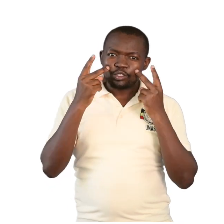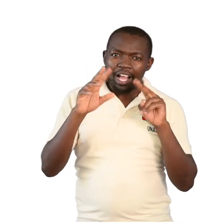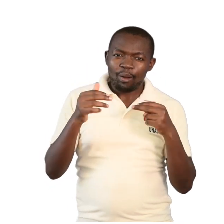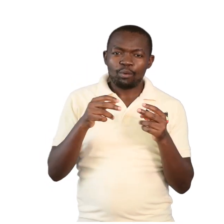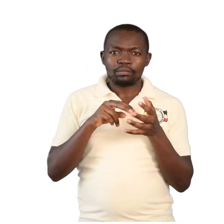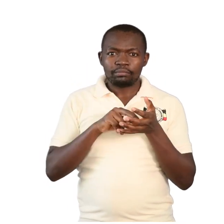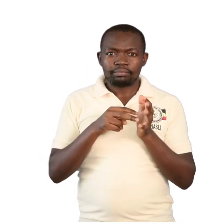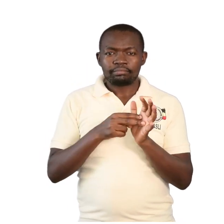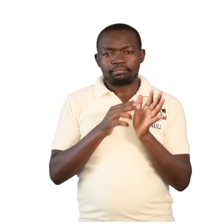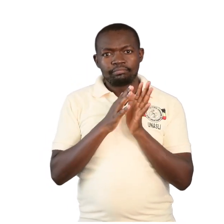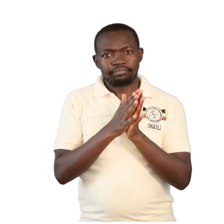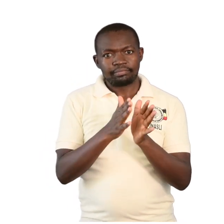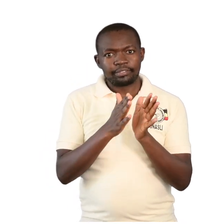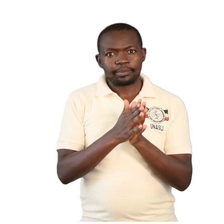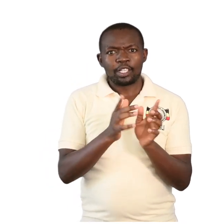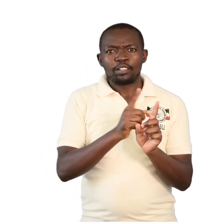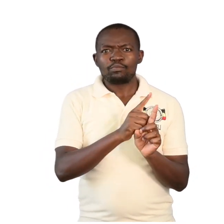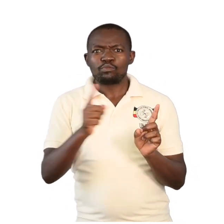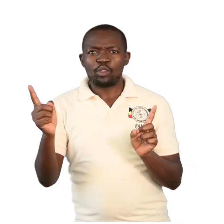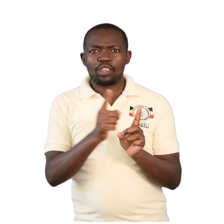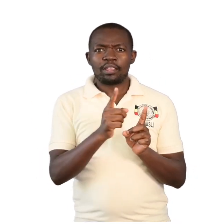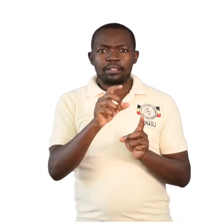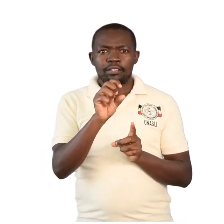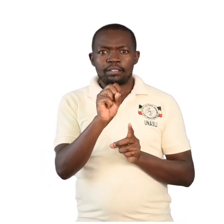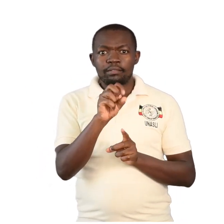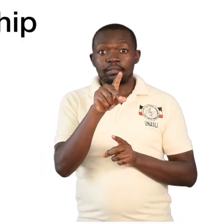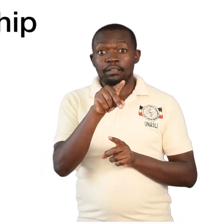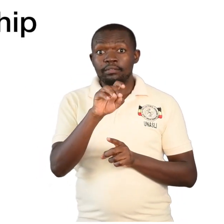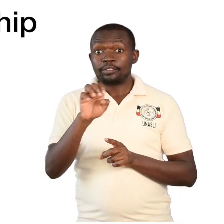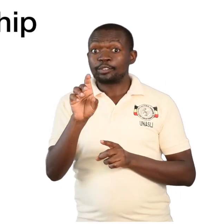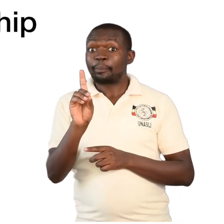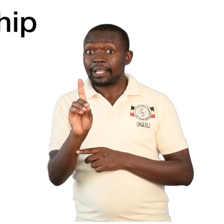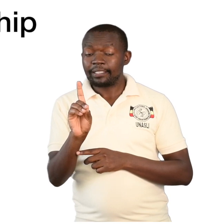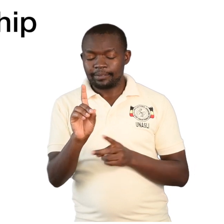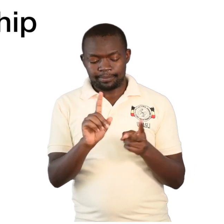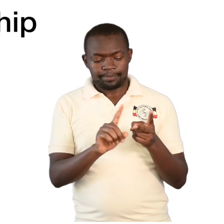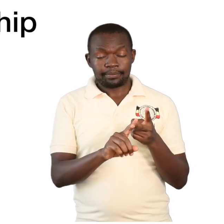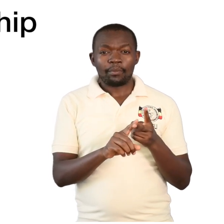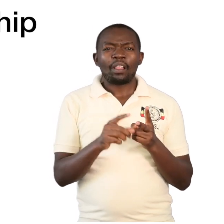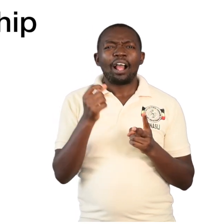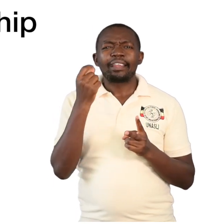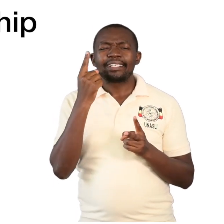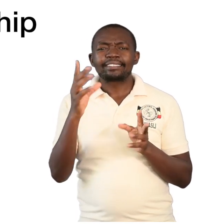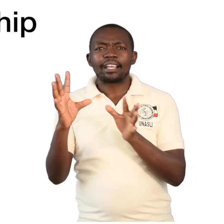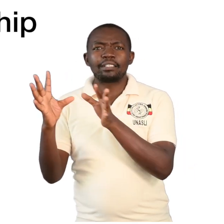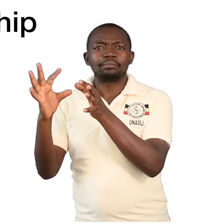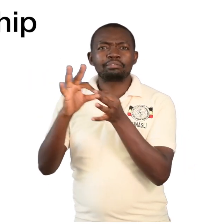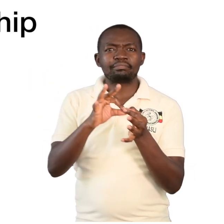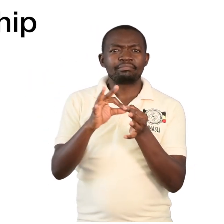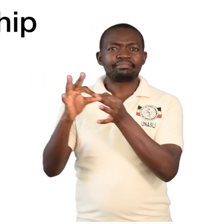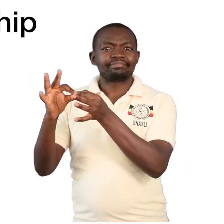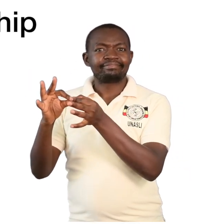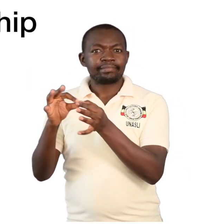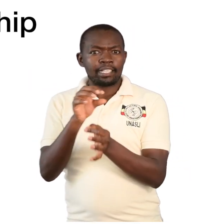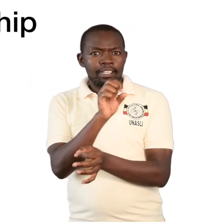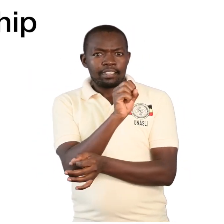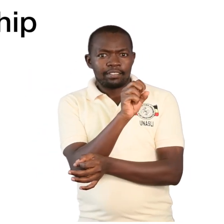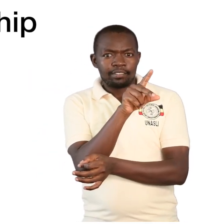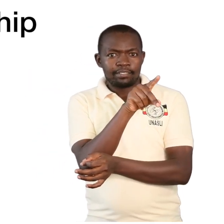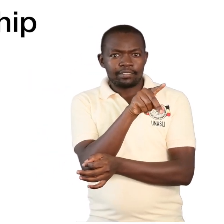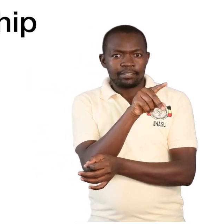define speed. You should be able to understand the relationship between